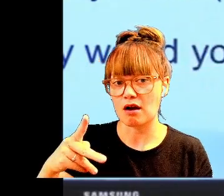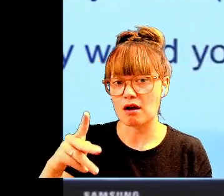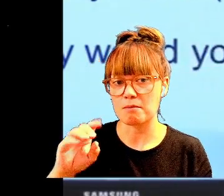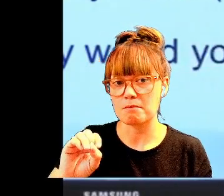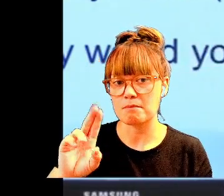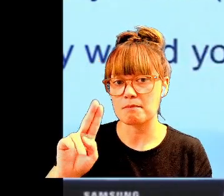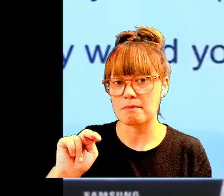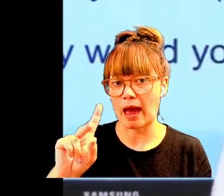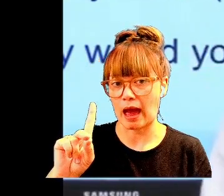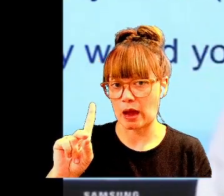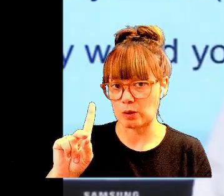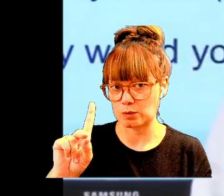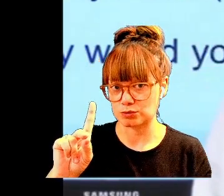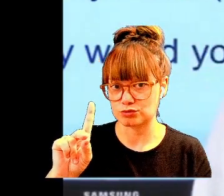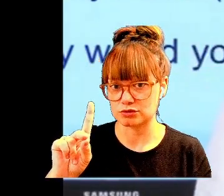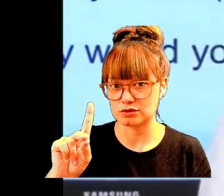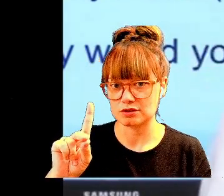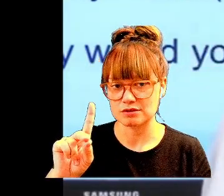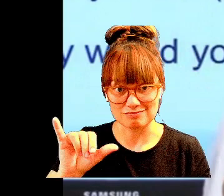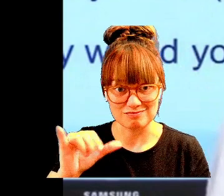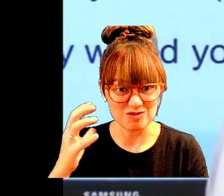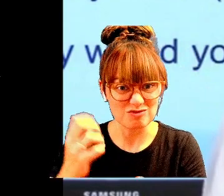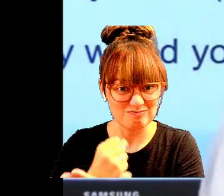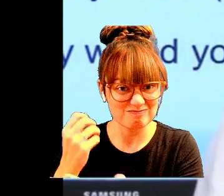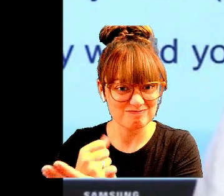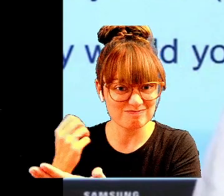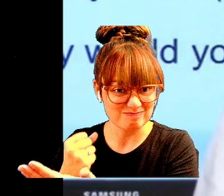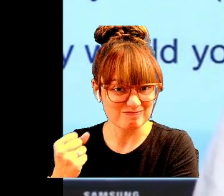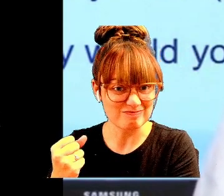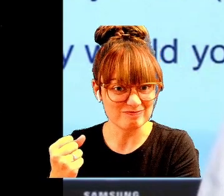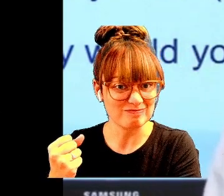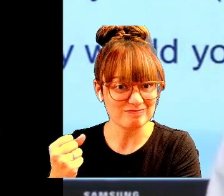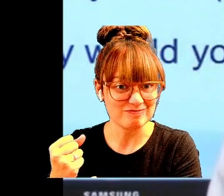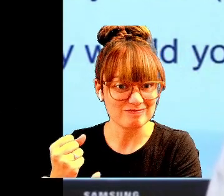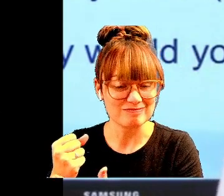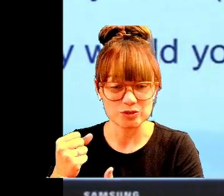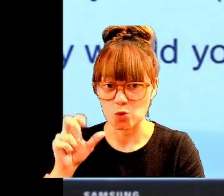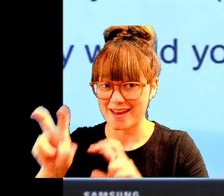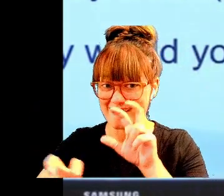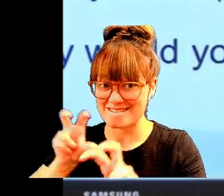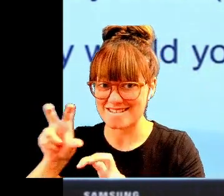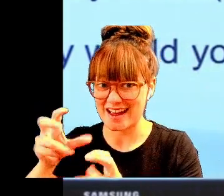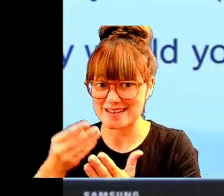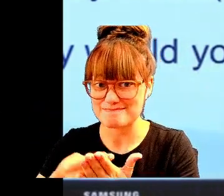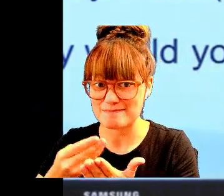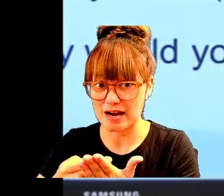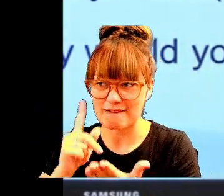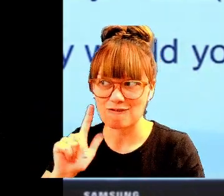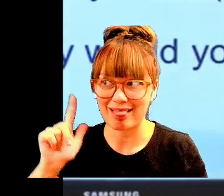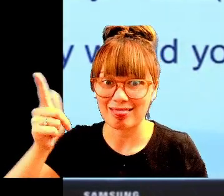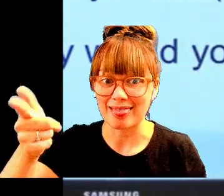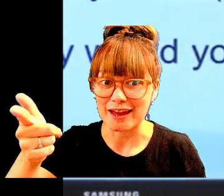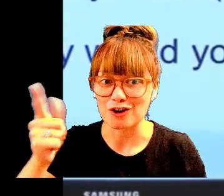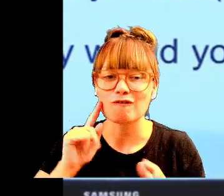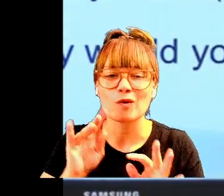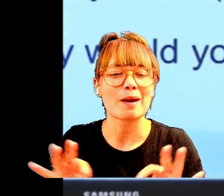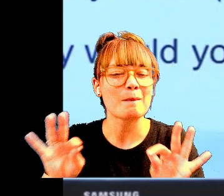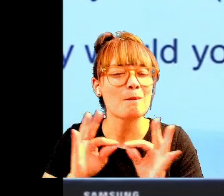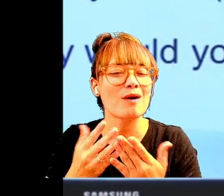you want to take advantage of that as you get older. Make sure to invest your money so you have money later on for the important things in